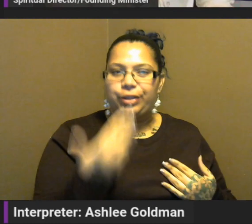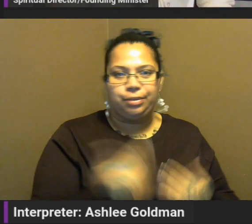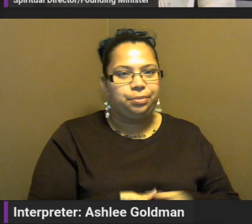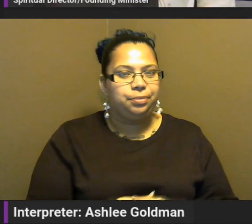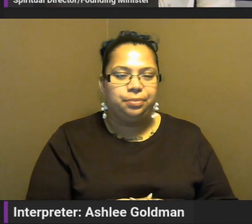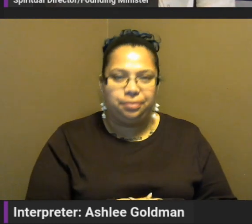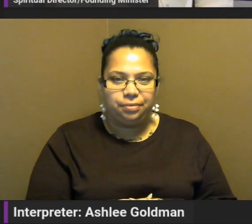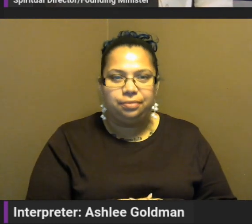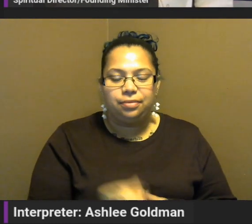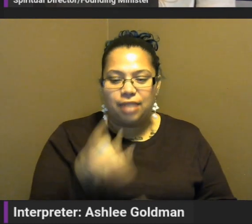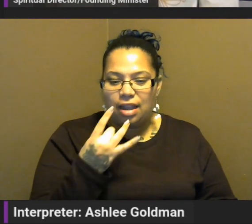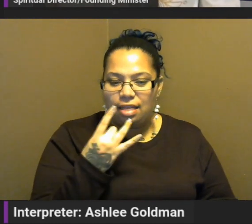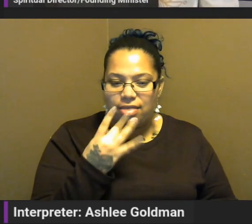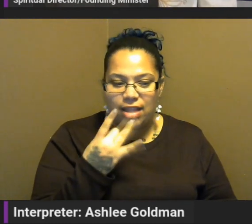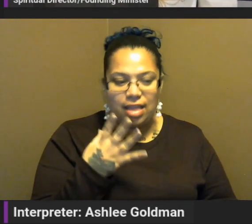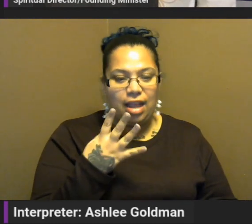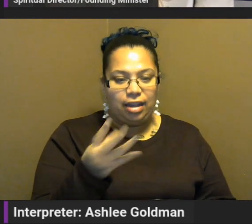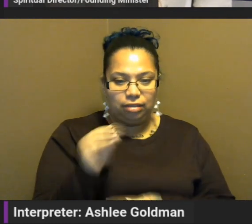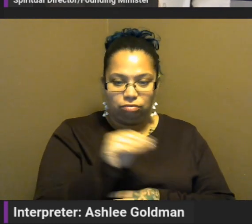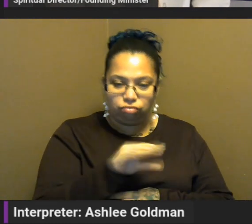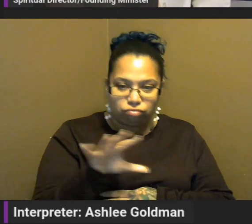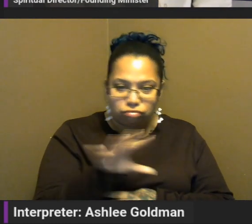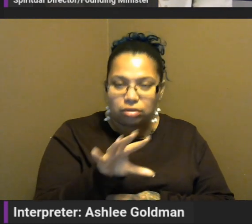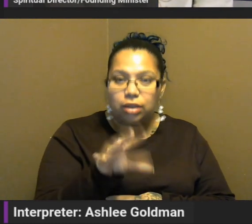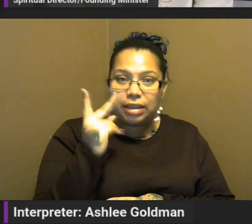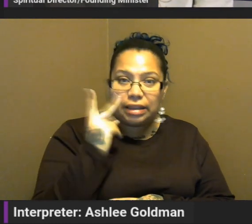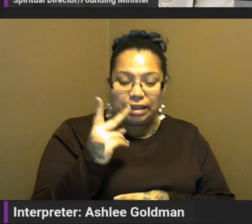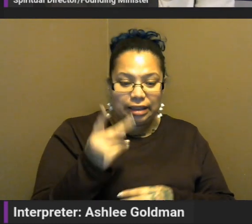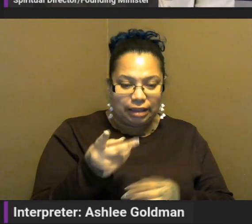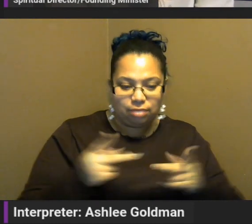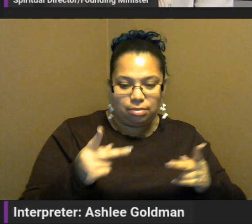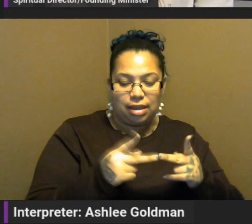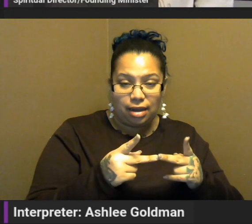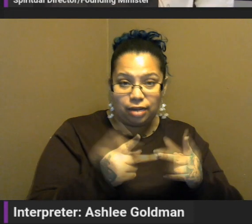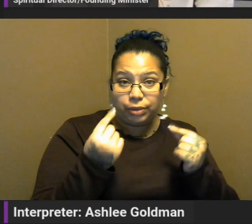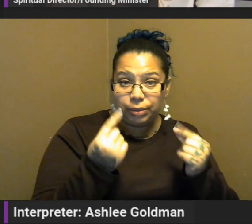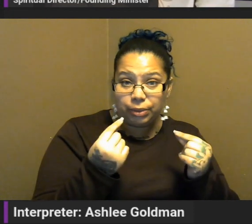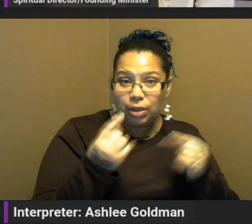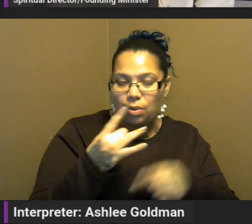And the light shed by this faith will light the way for others.